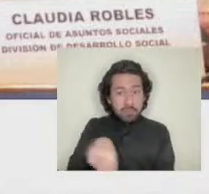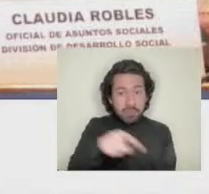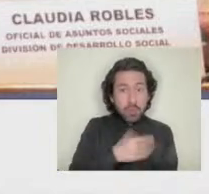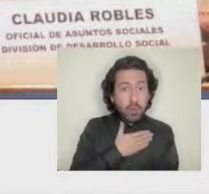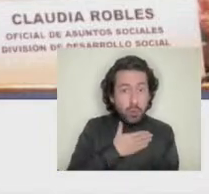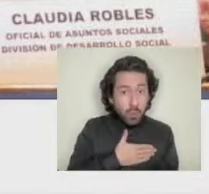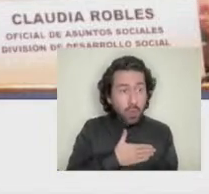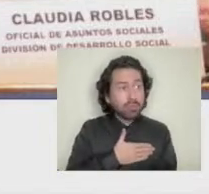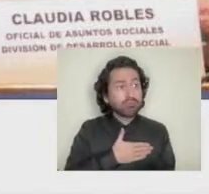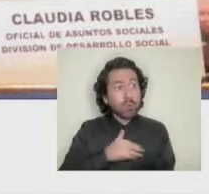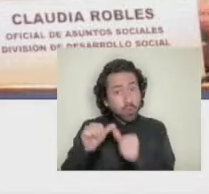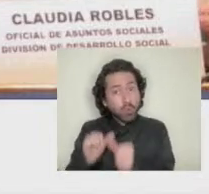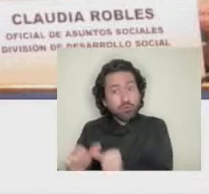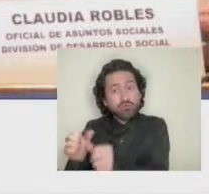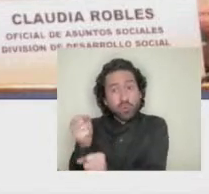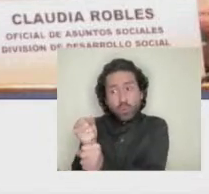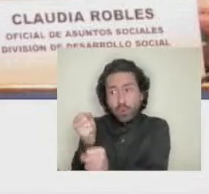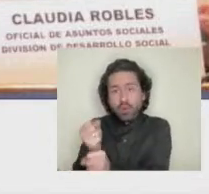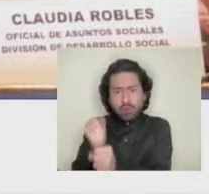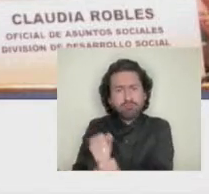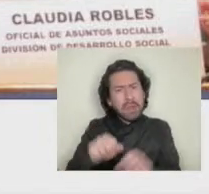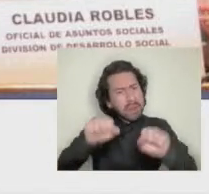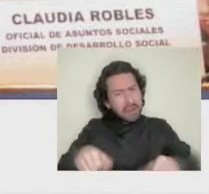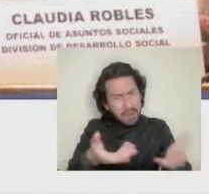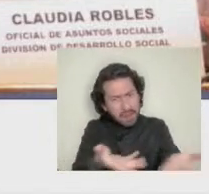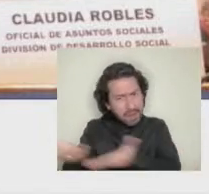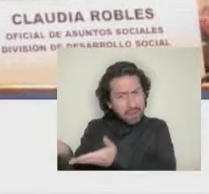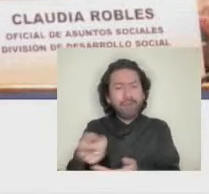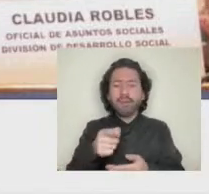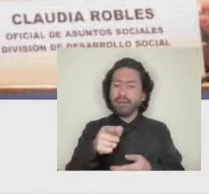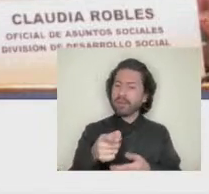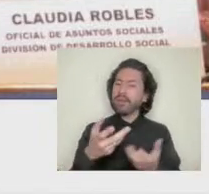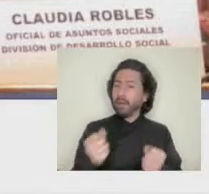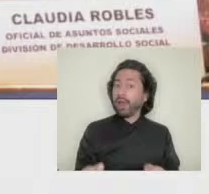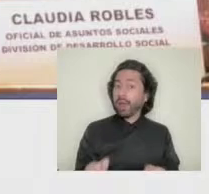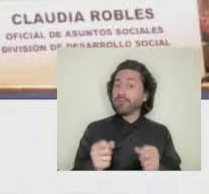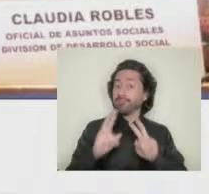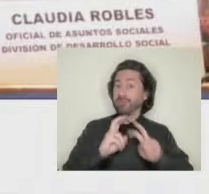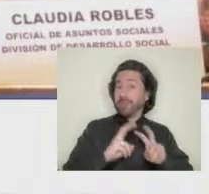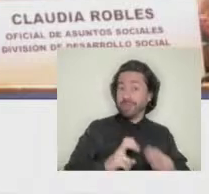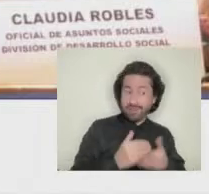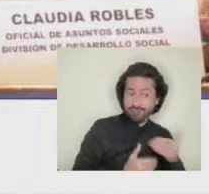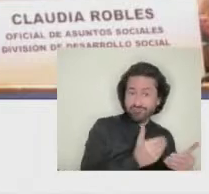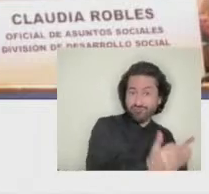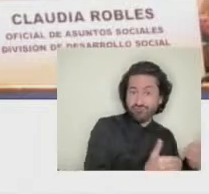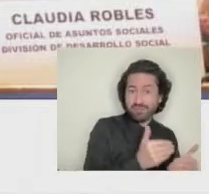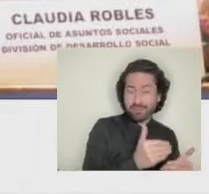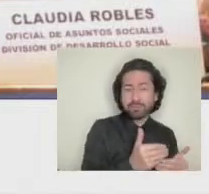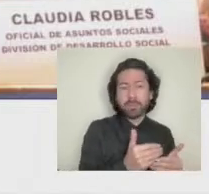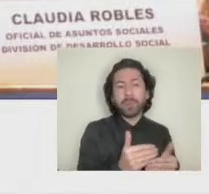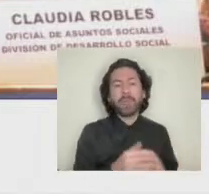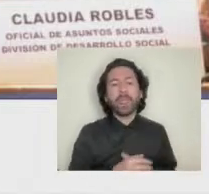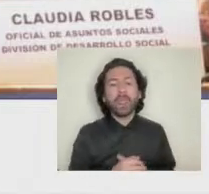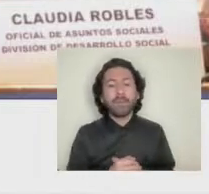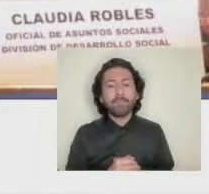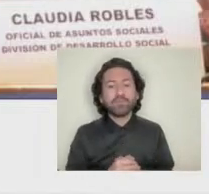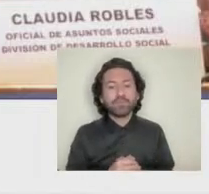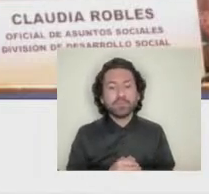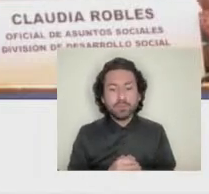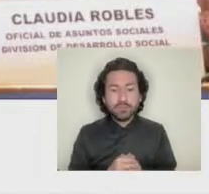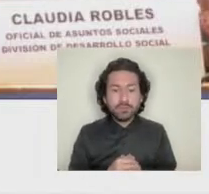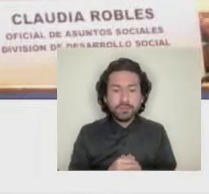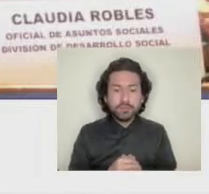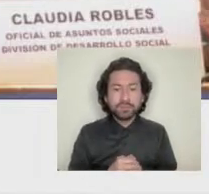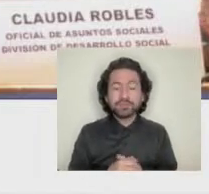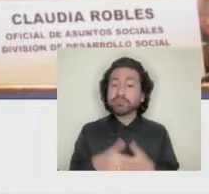obstacles for people with disabilities so as to continue in their jobs for those who want to keep on working. And there is a very